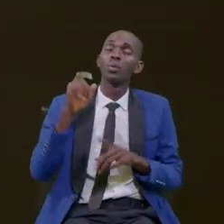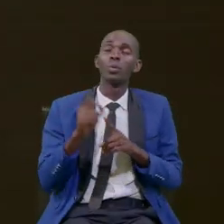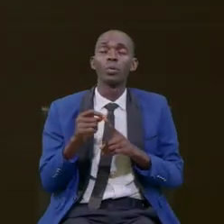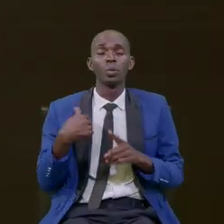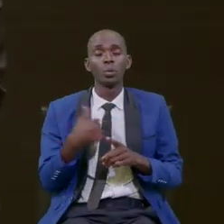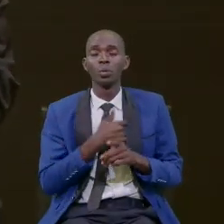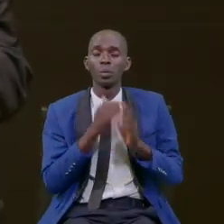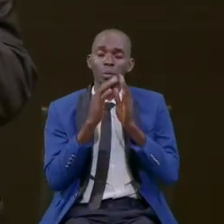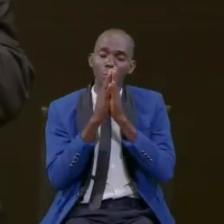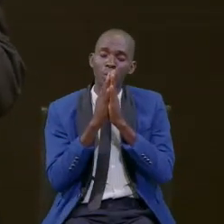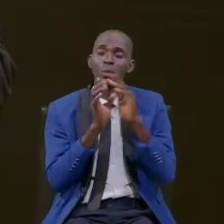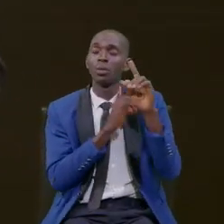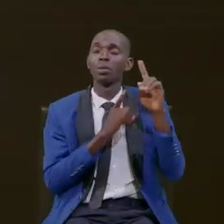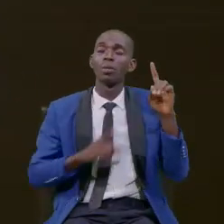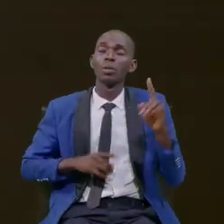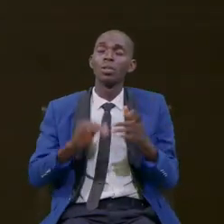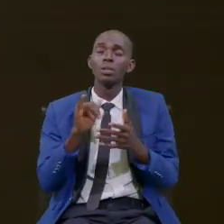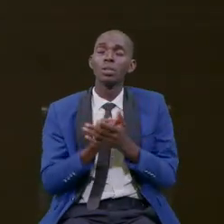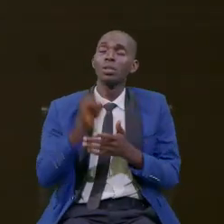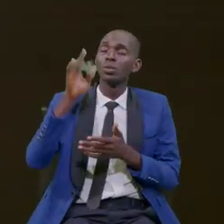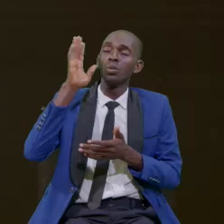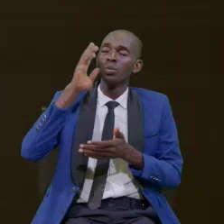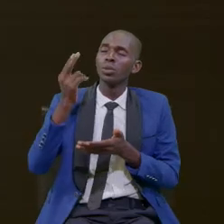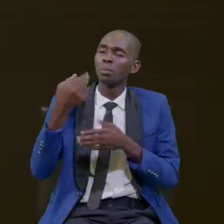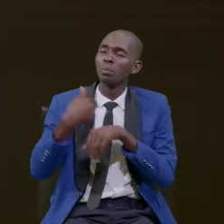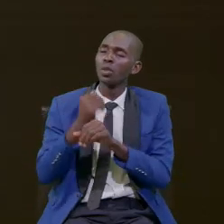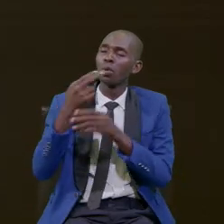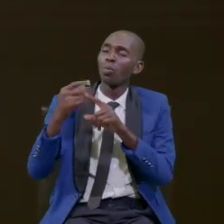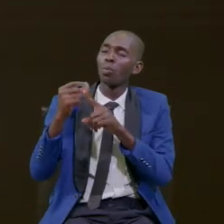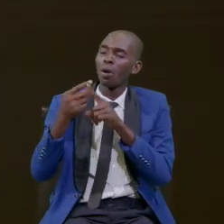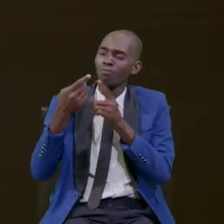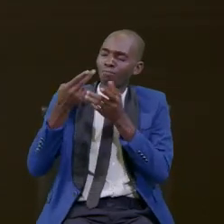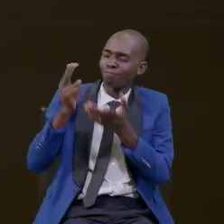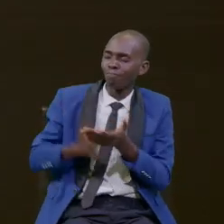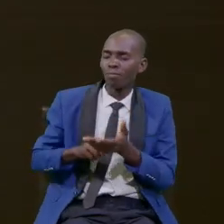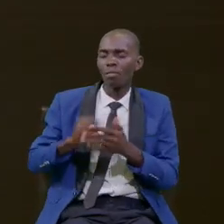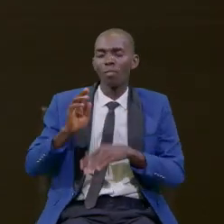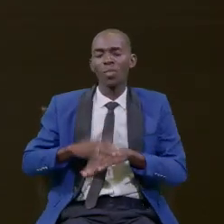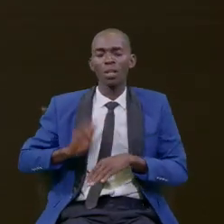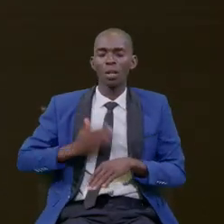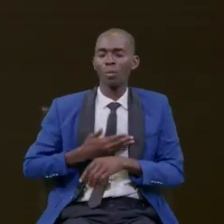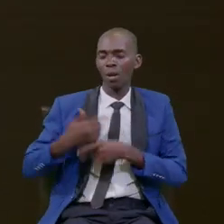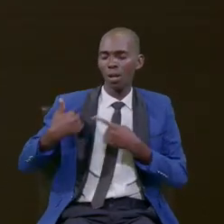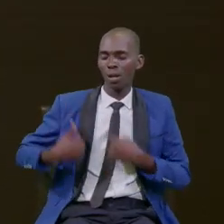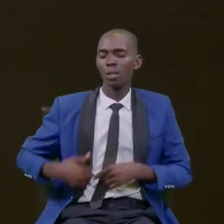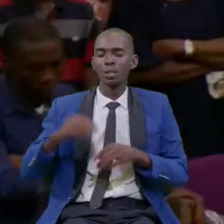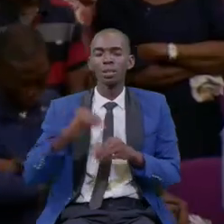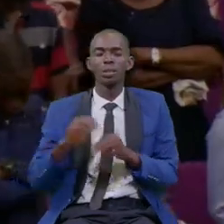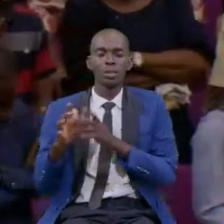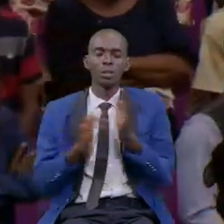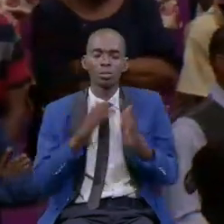pray, Lord, you write your word on the tables of our hearts in Jesus'